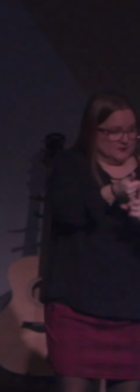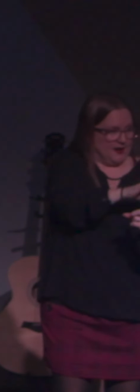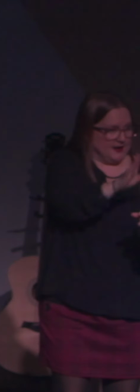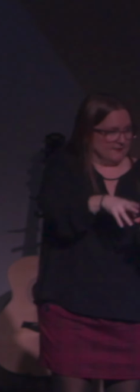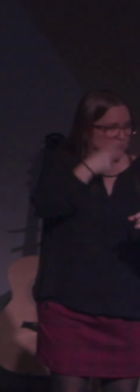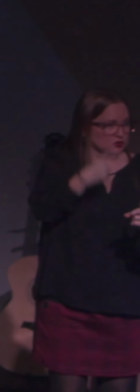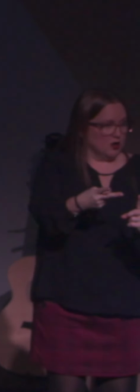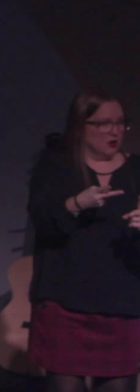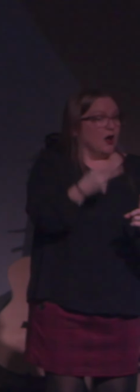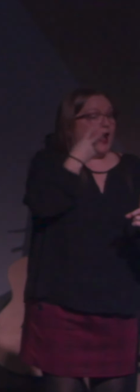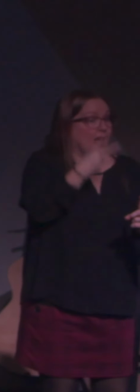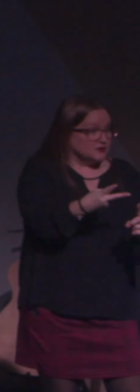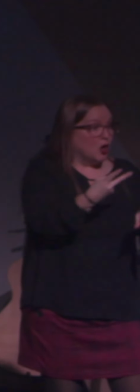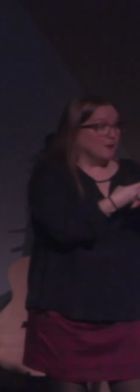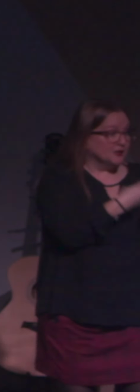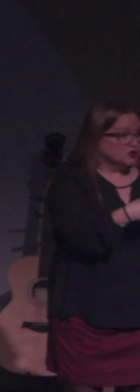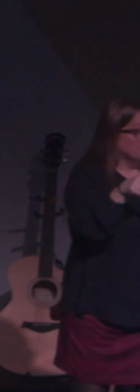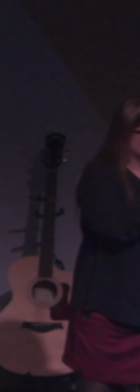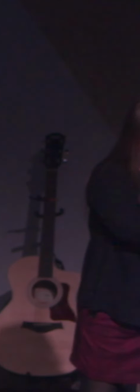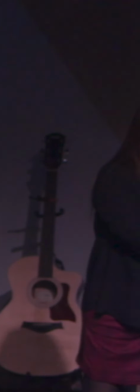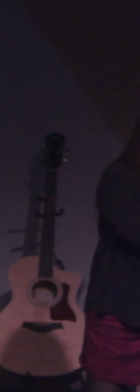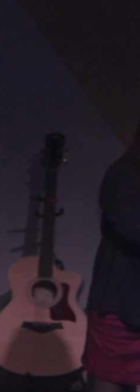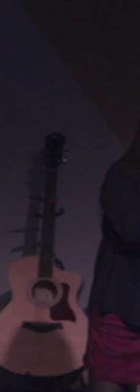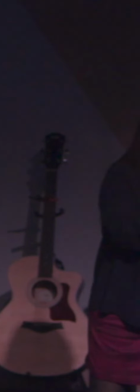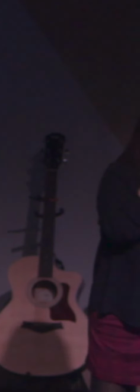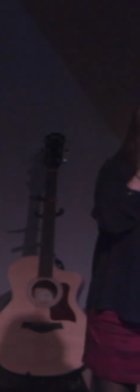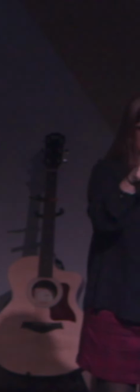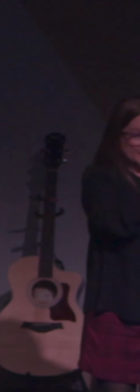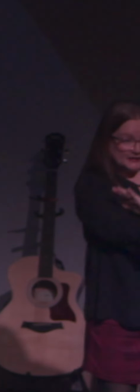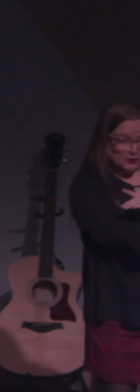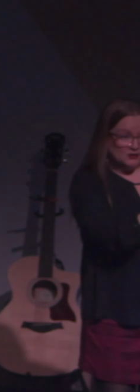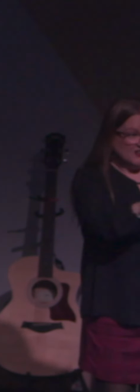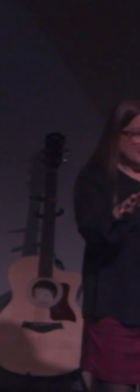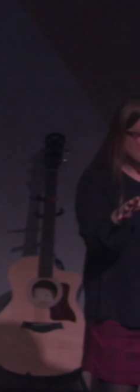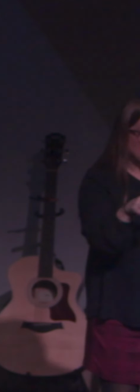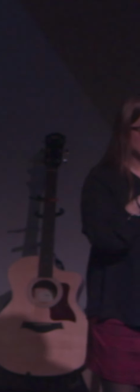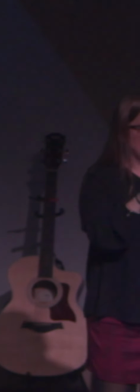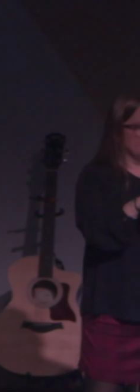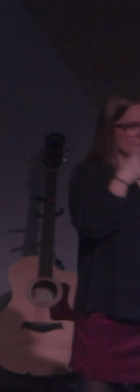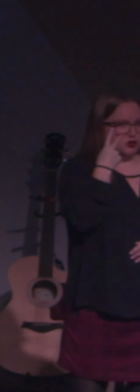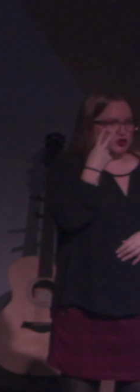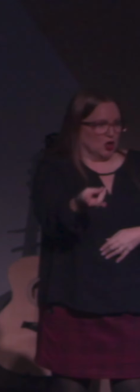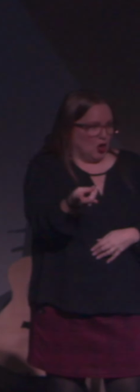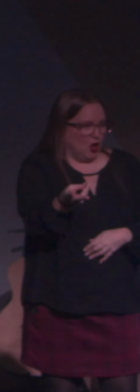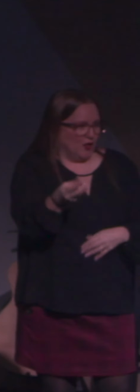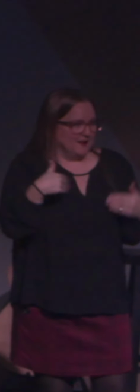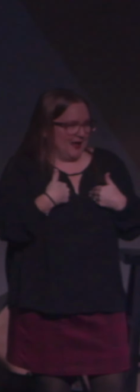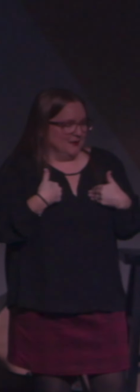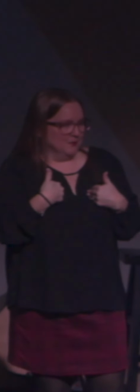one time did he see the cougar or the mountain lion. And so when he talks about the shepherd going